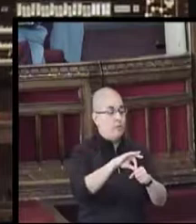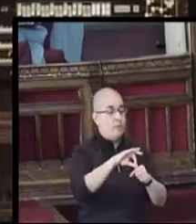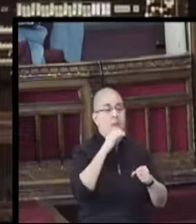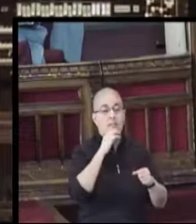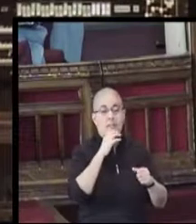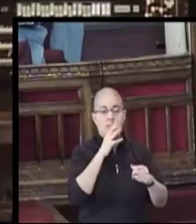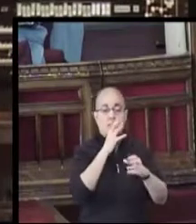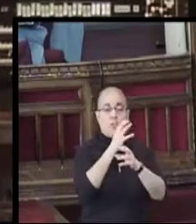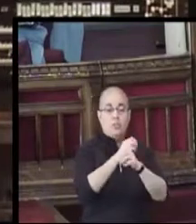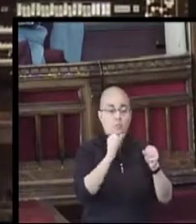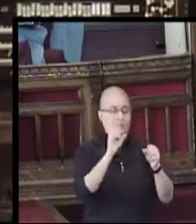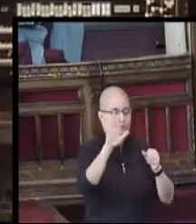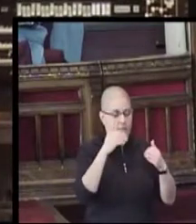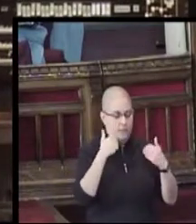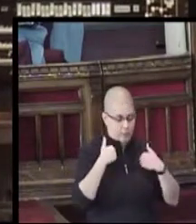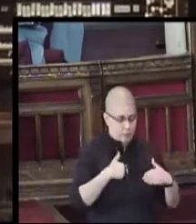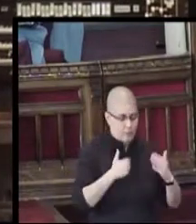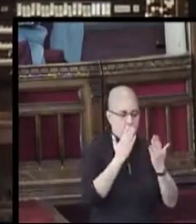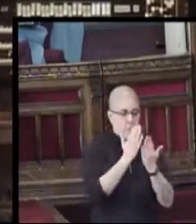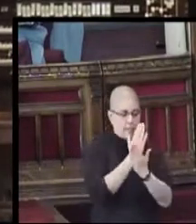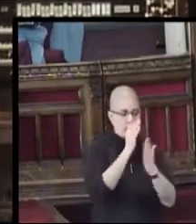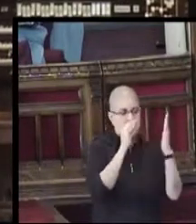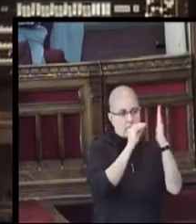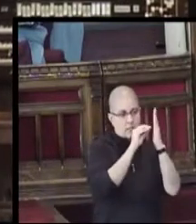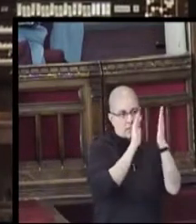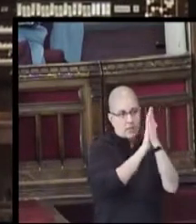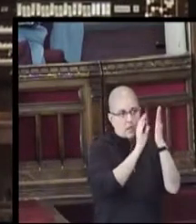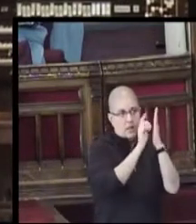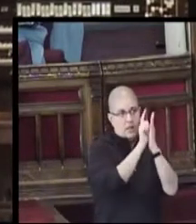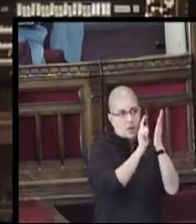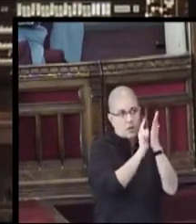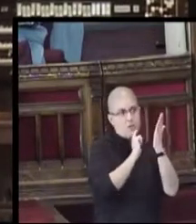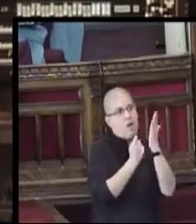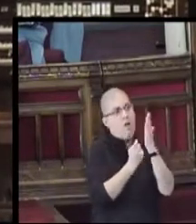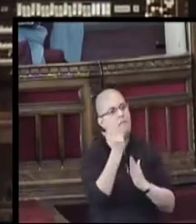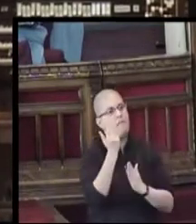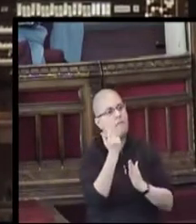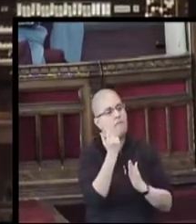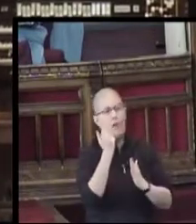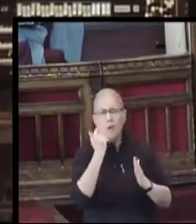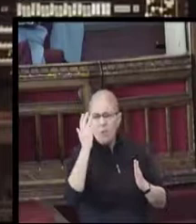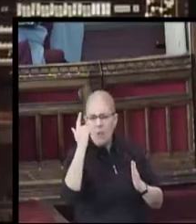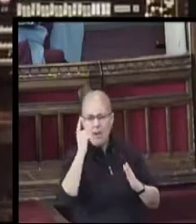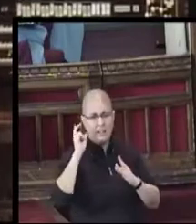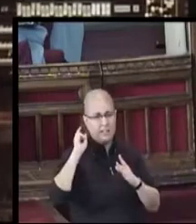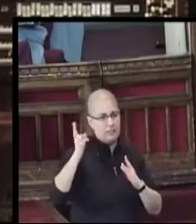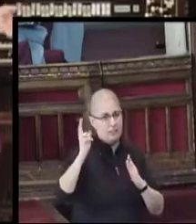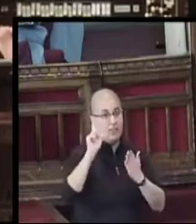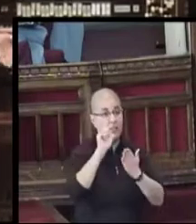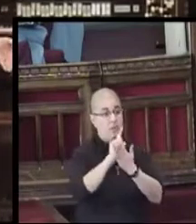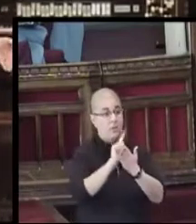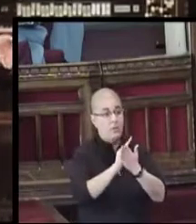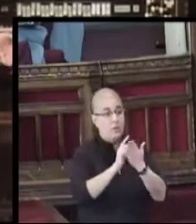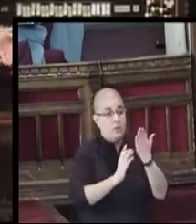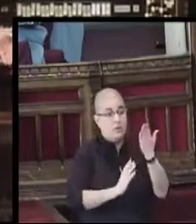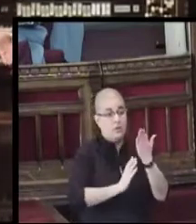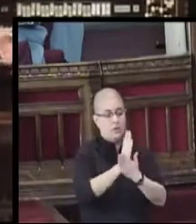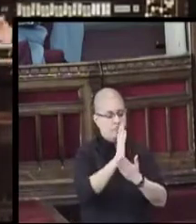out of human rights codes. And I said that because historically, human rights codes had freedom to